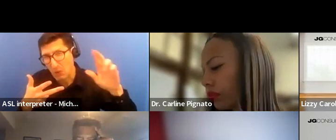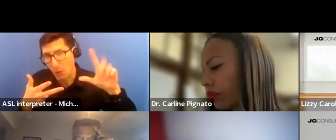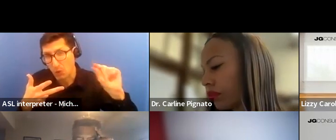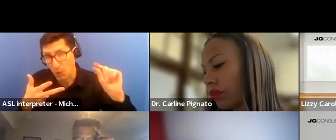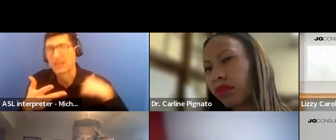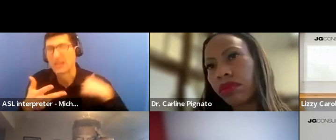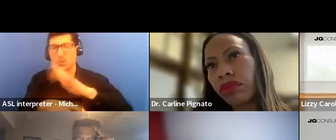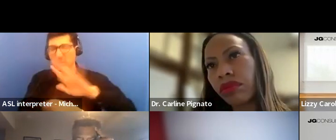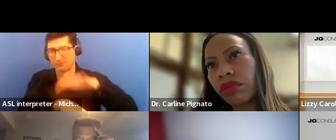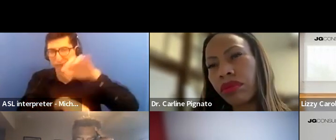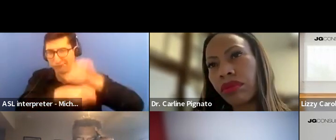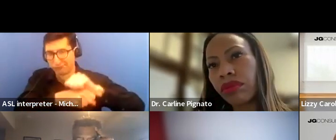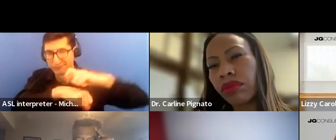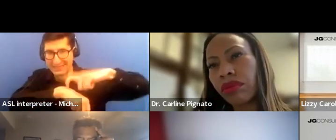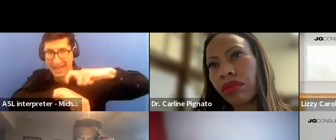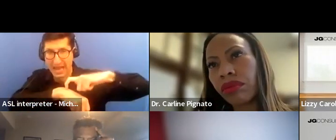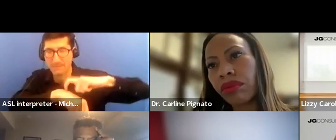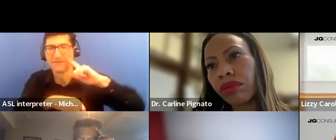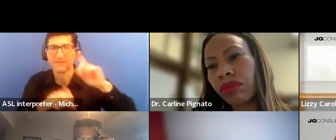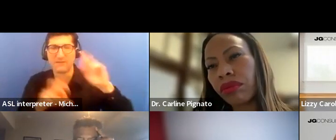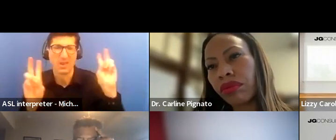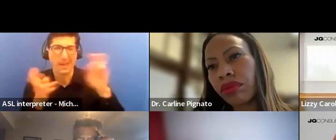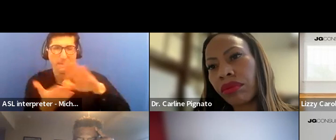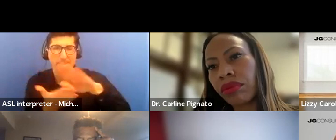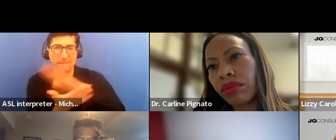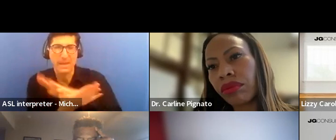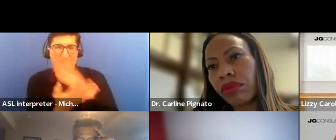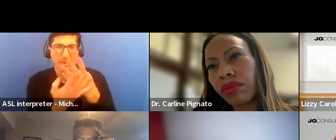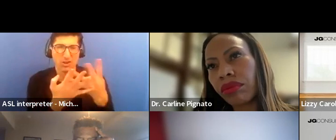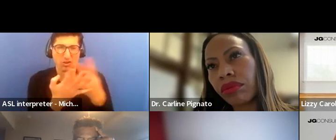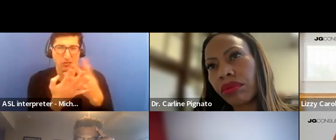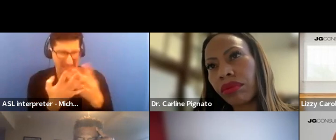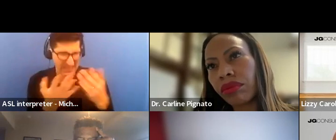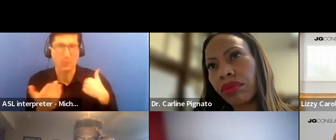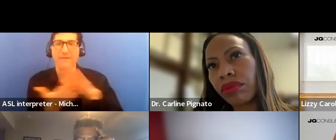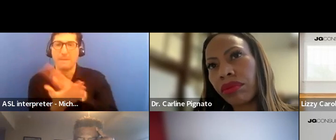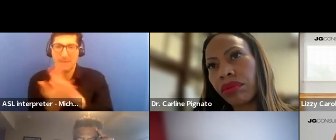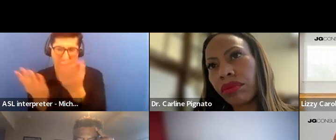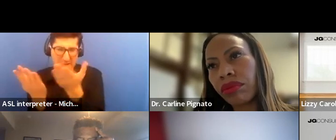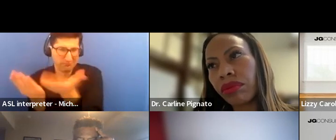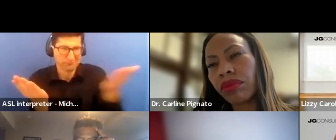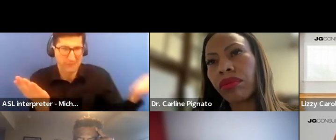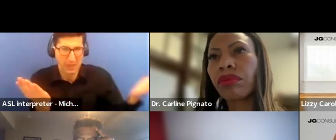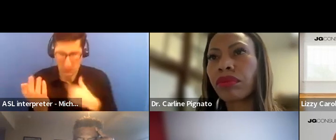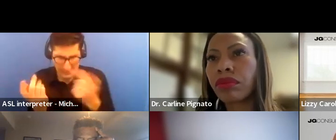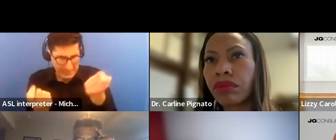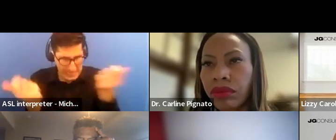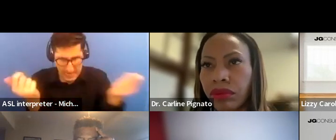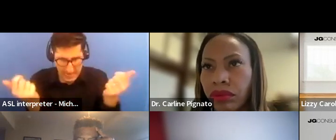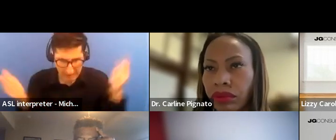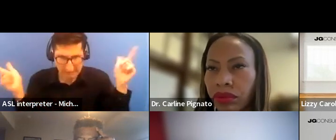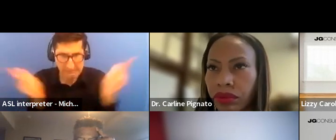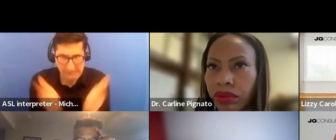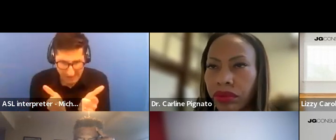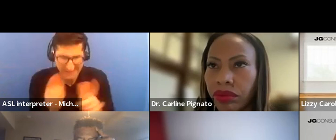time of paper screening, where we take a large pool of candidates down to the candidates that we want to see at